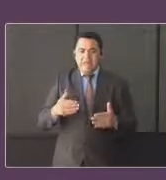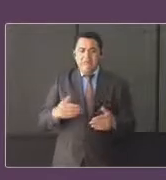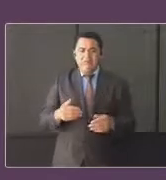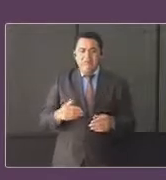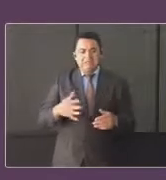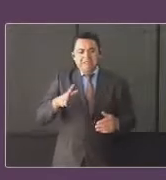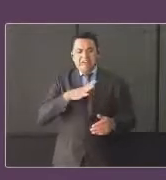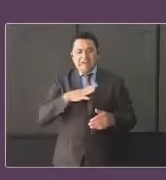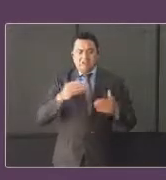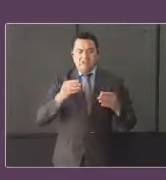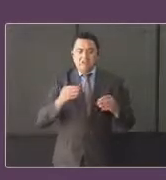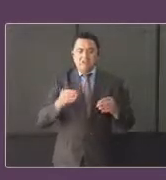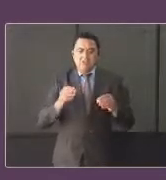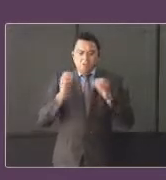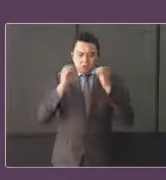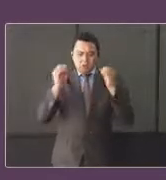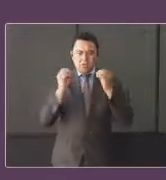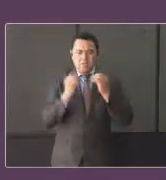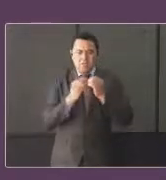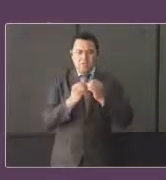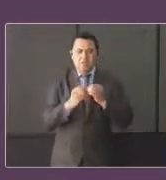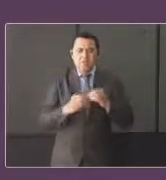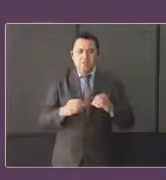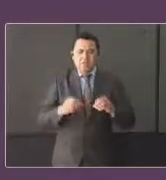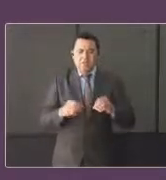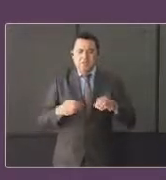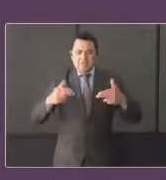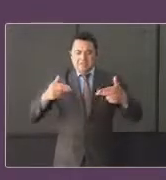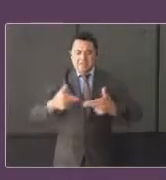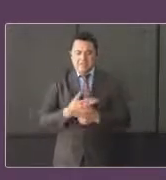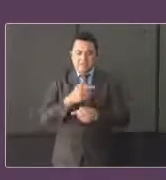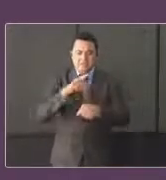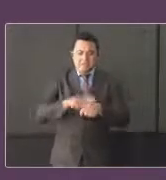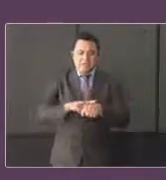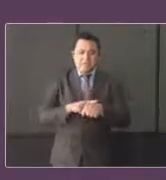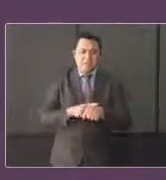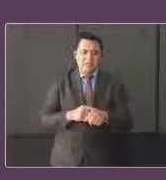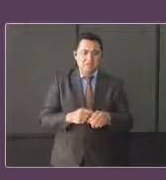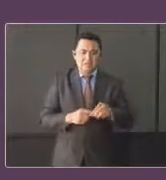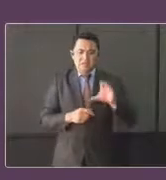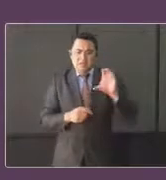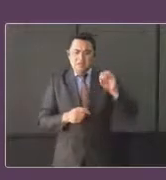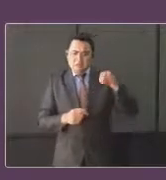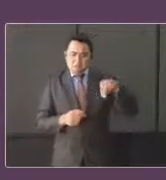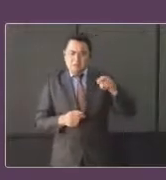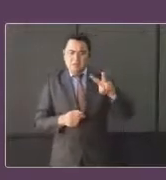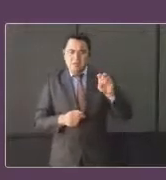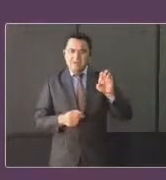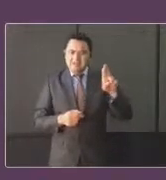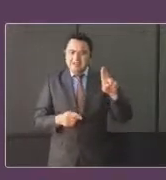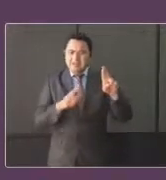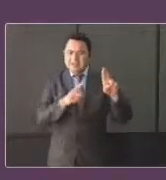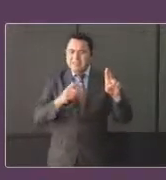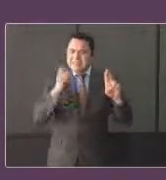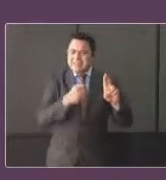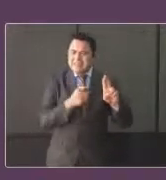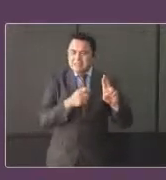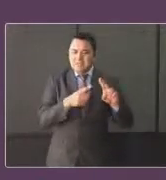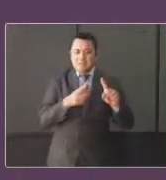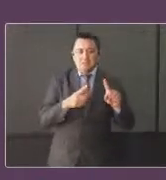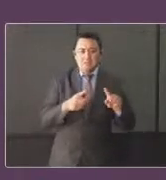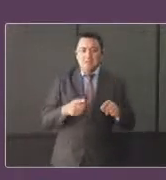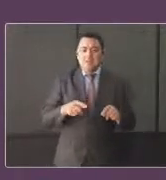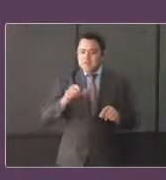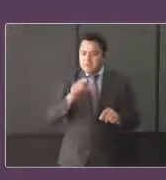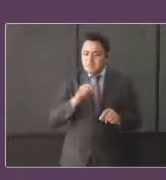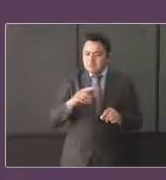is supported by the Mayor's Migration Council and has as a pilot the Lima Cercado,